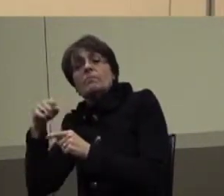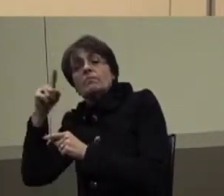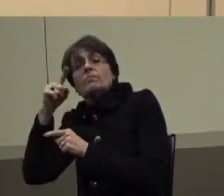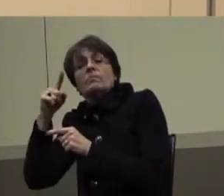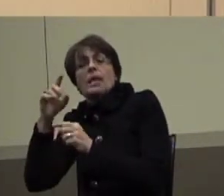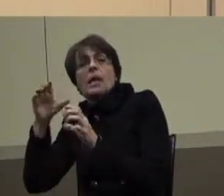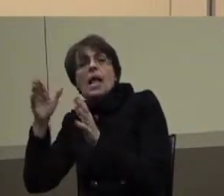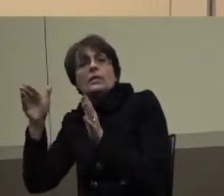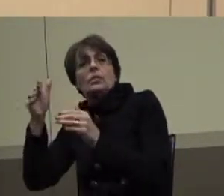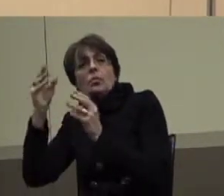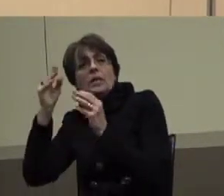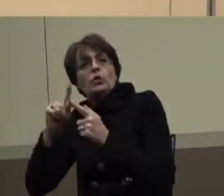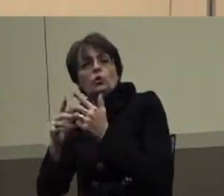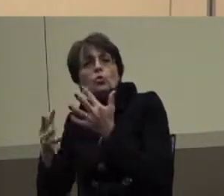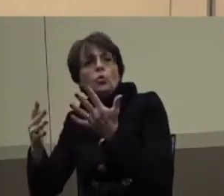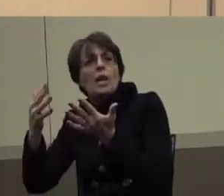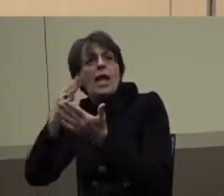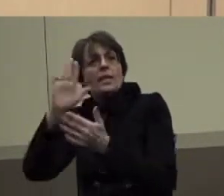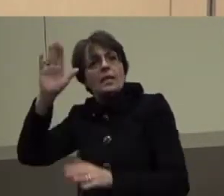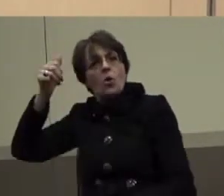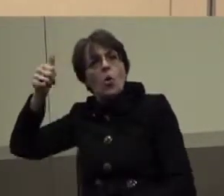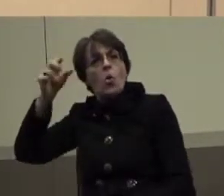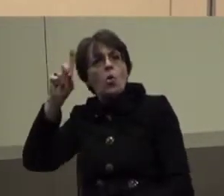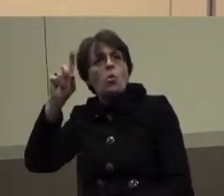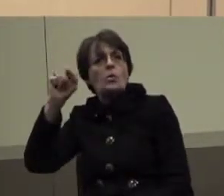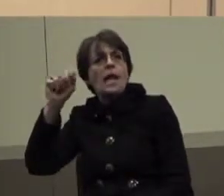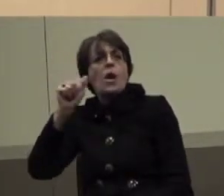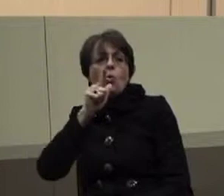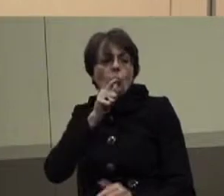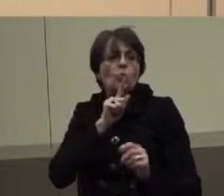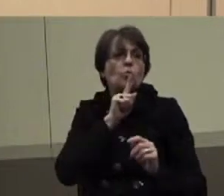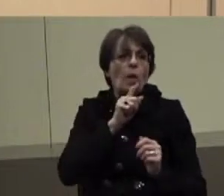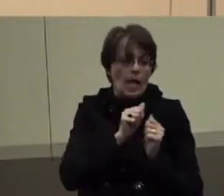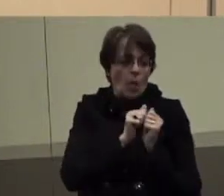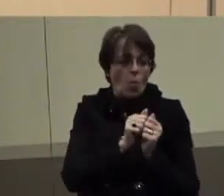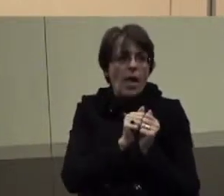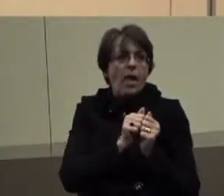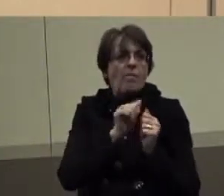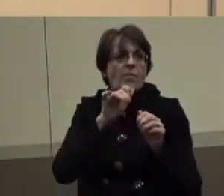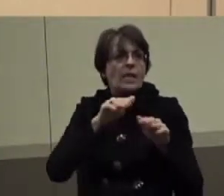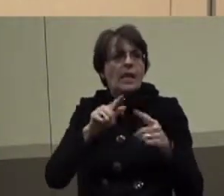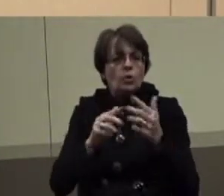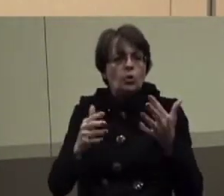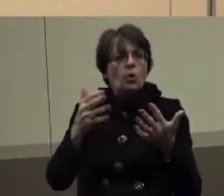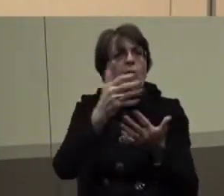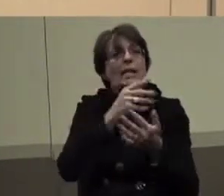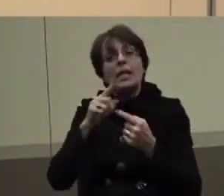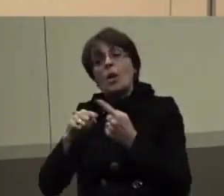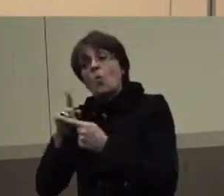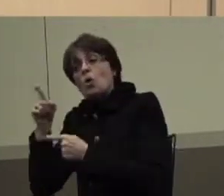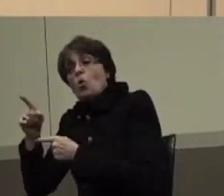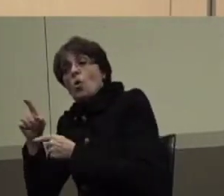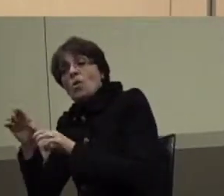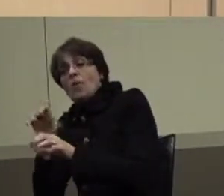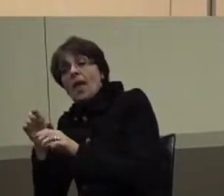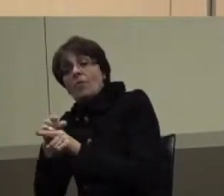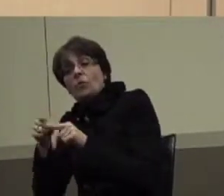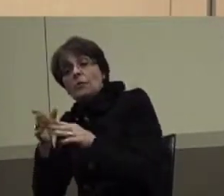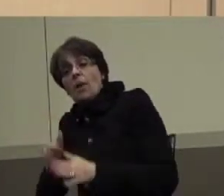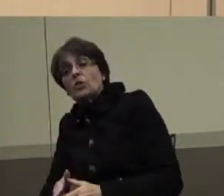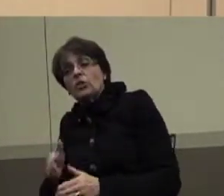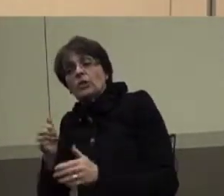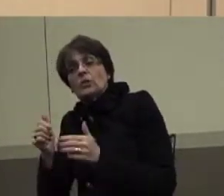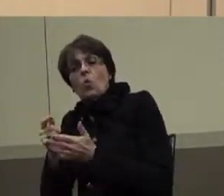to collect their own data, whoever's with the kids to collect the data themselves, because when you're the behavior specialist or the